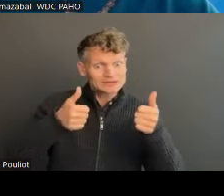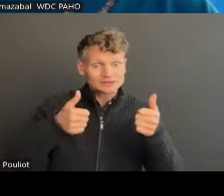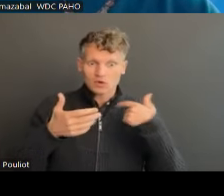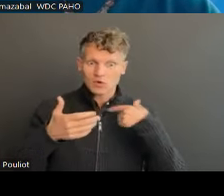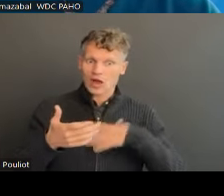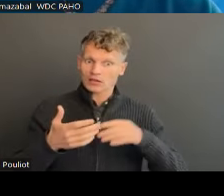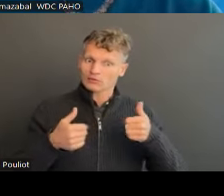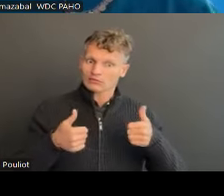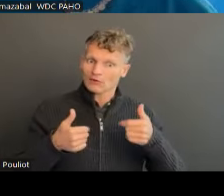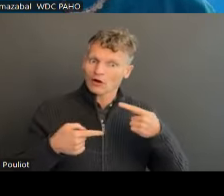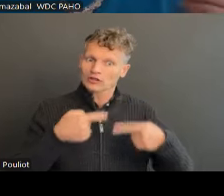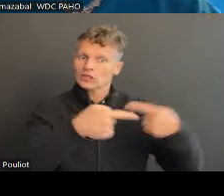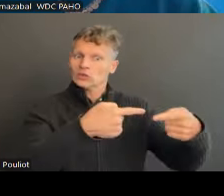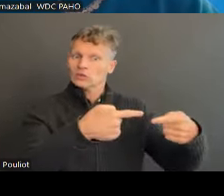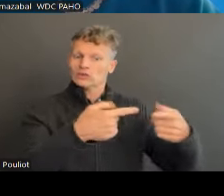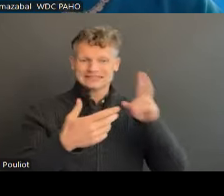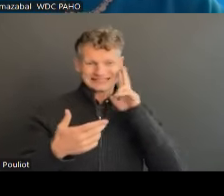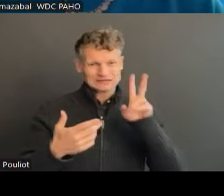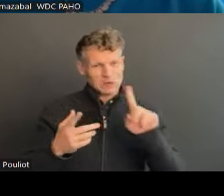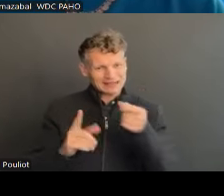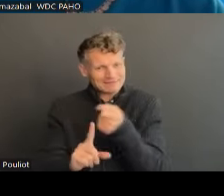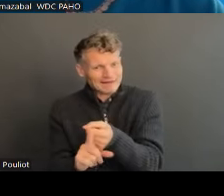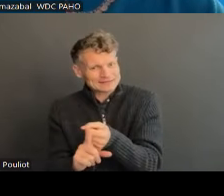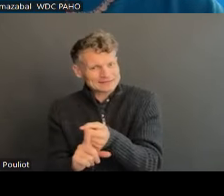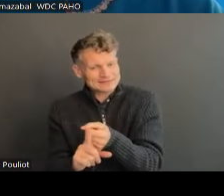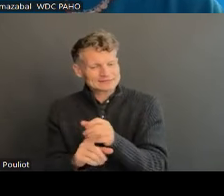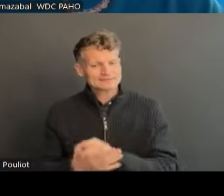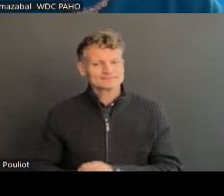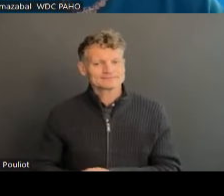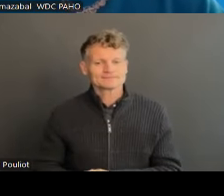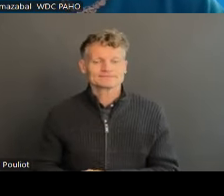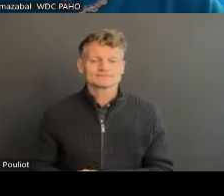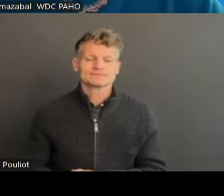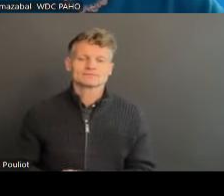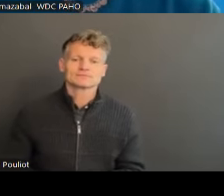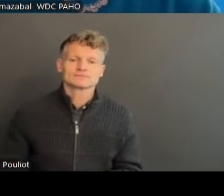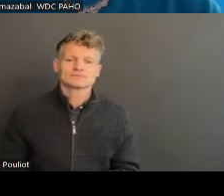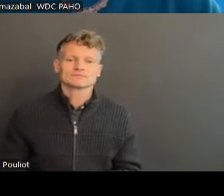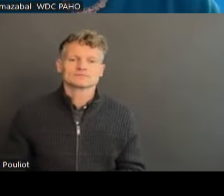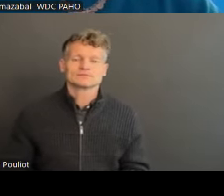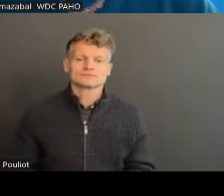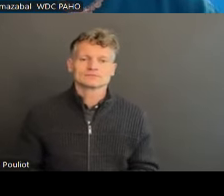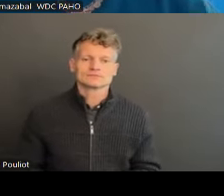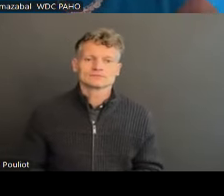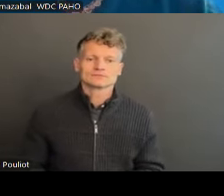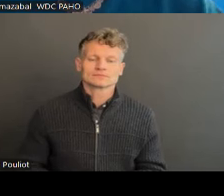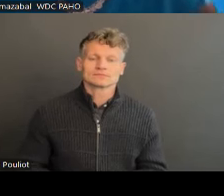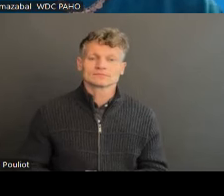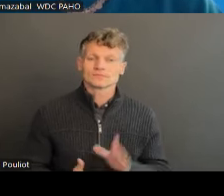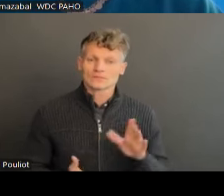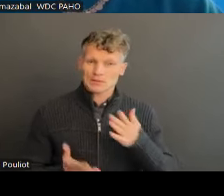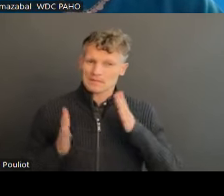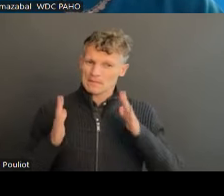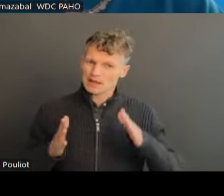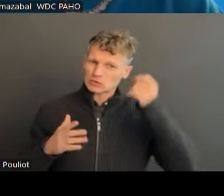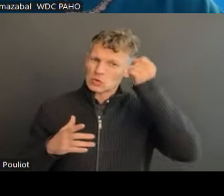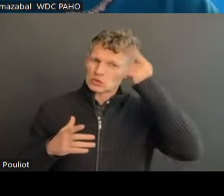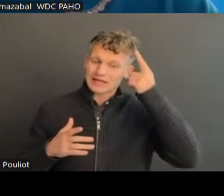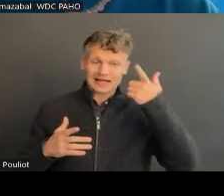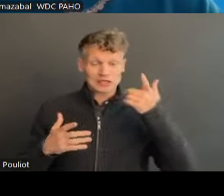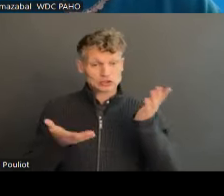in the effectiveness of the programs. In that regard, we highlight that we understand the equity of access to services, what we